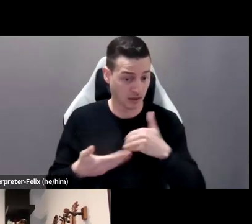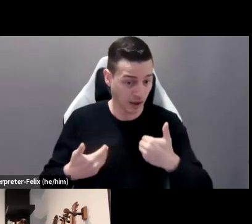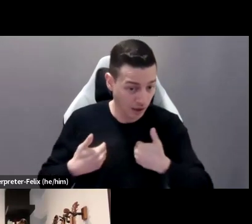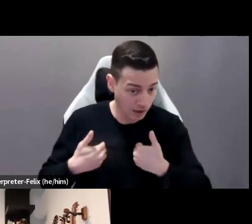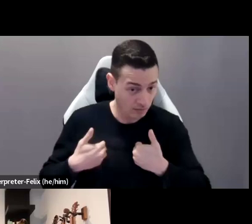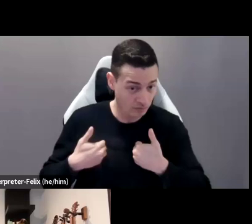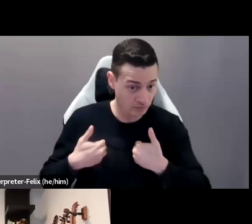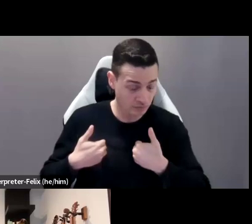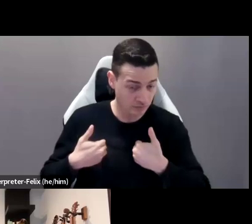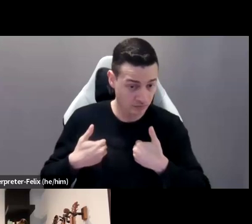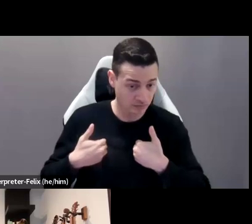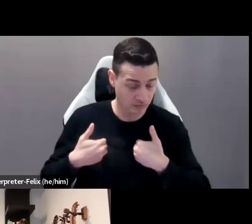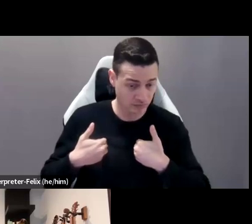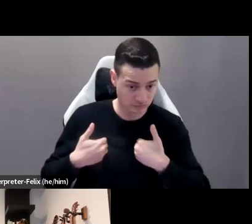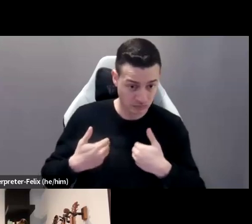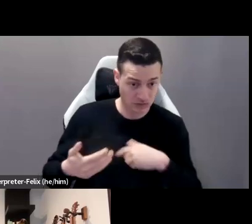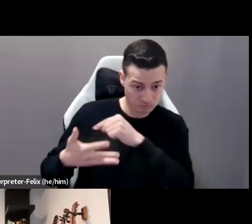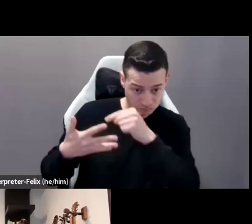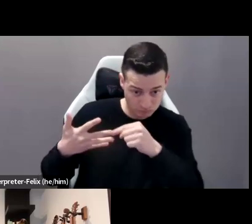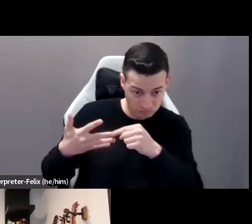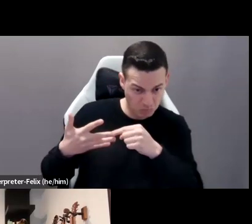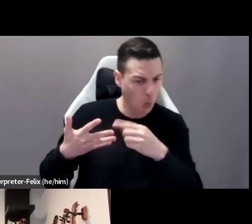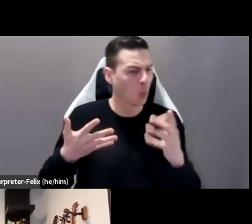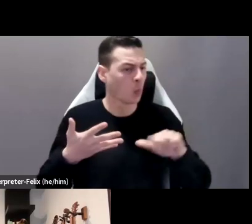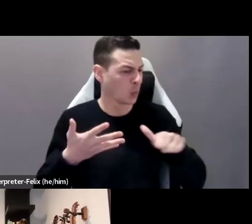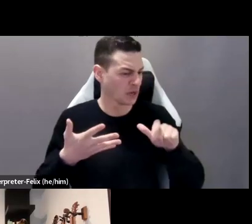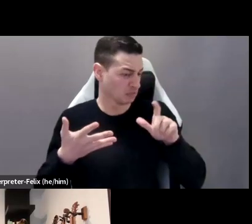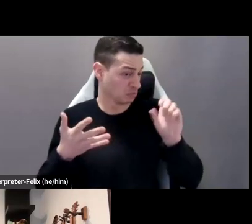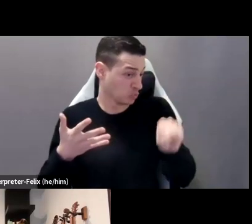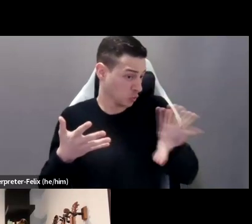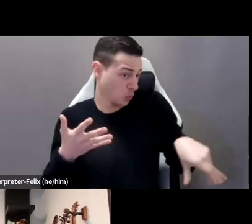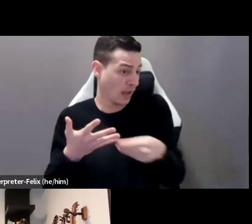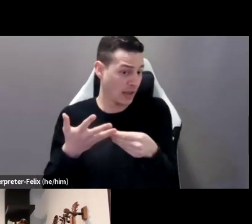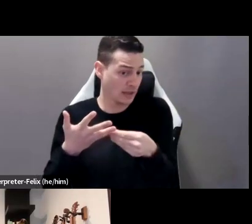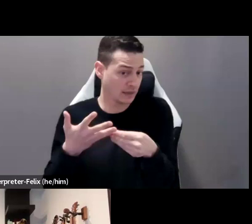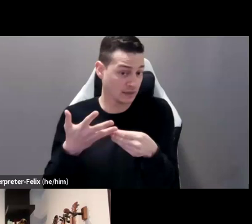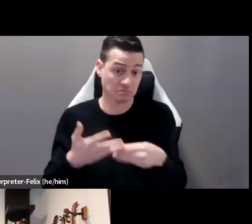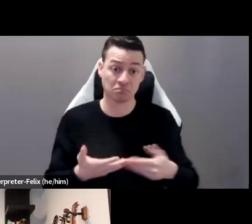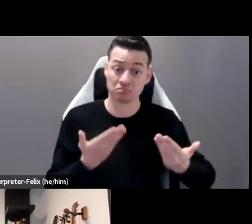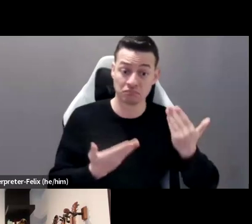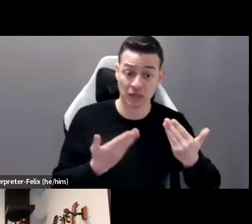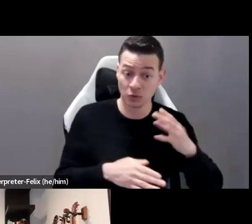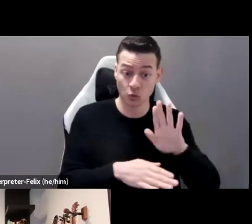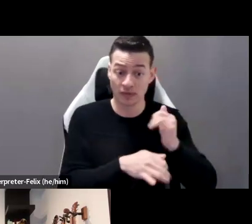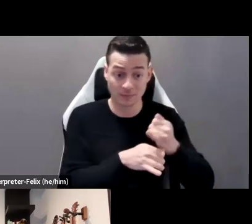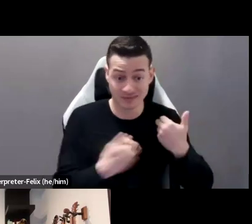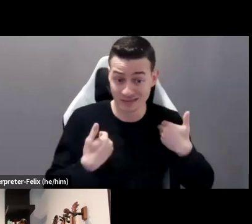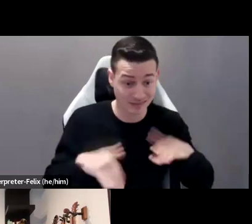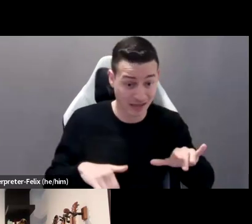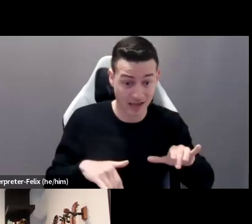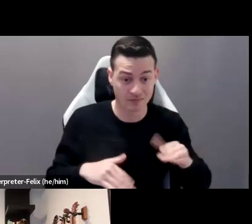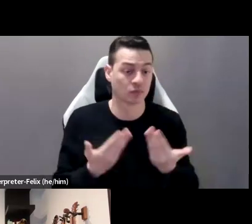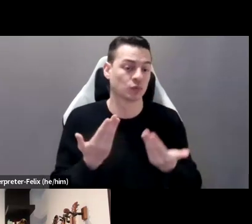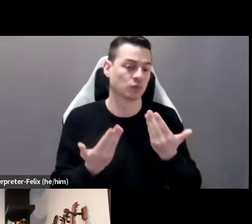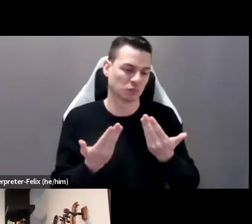there are healthcare centers, what their needs are and what they think are barriers to treating transgender students and LGBTQ students. So my name is Matt